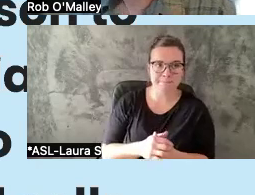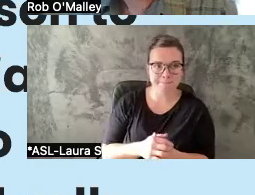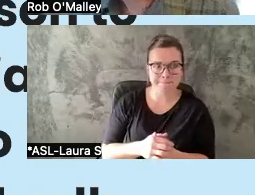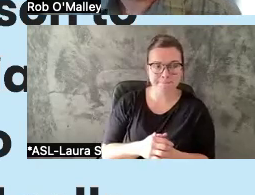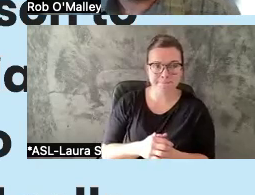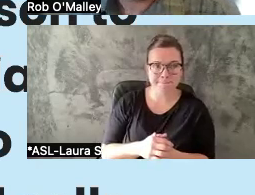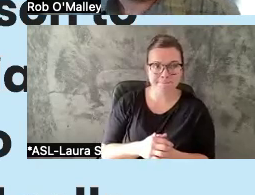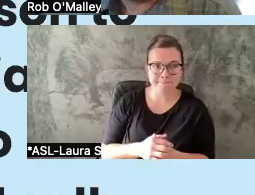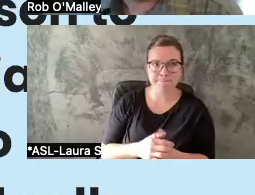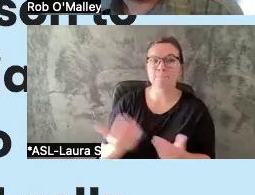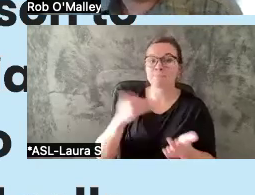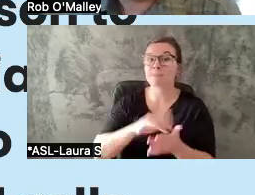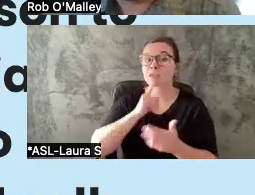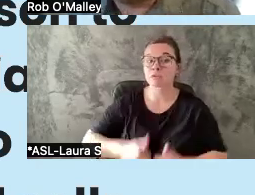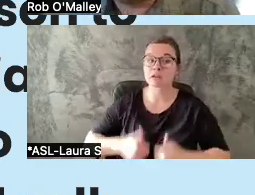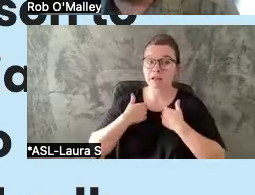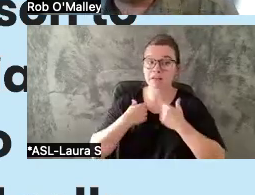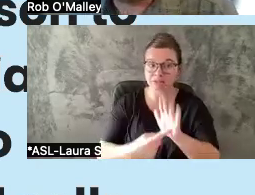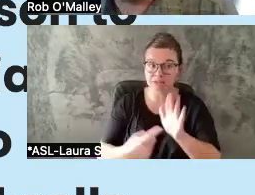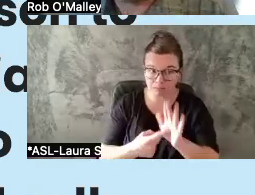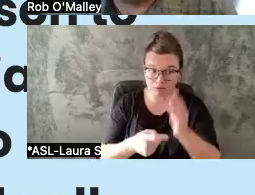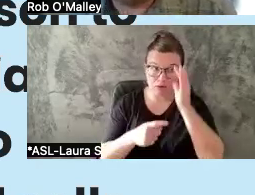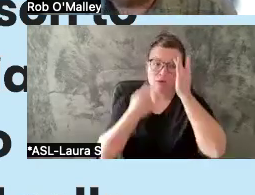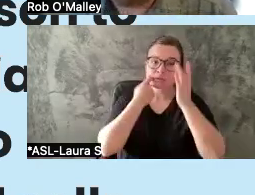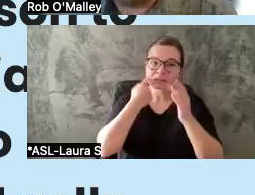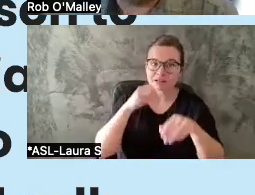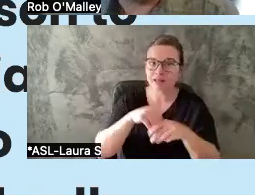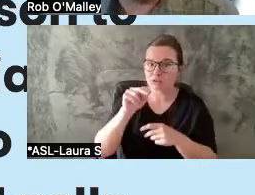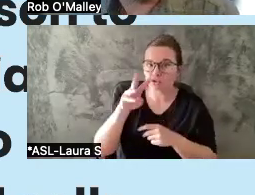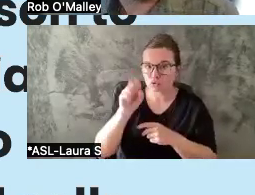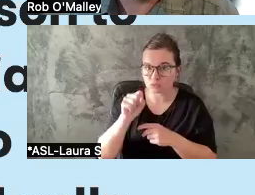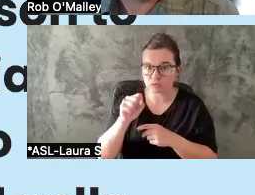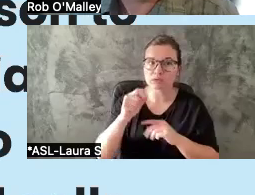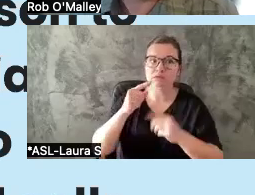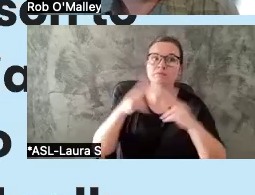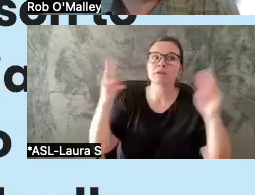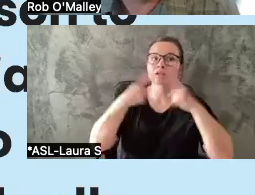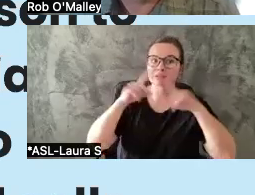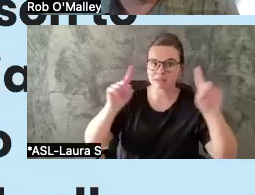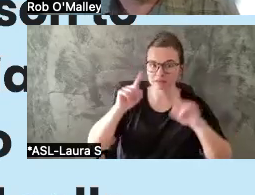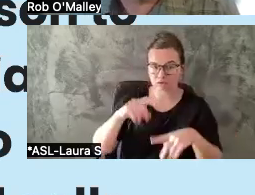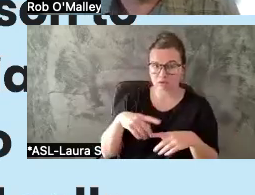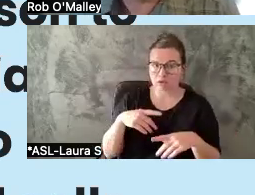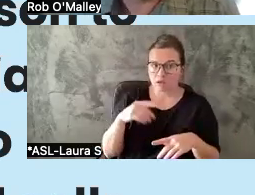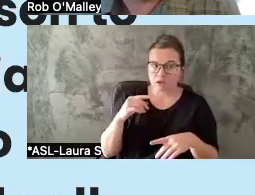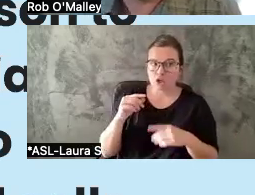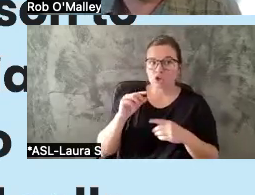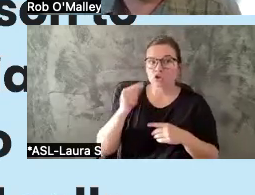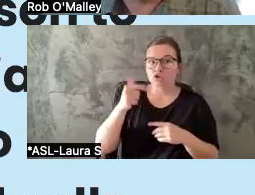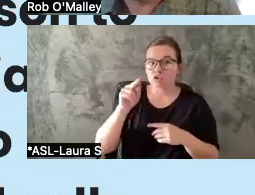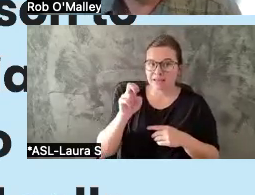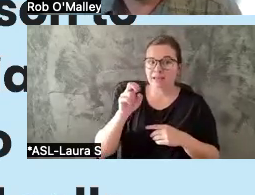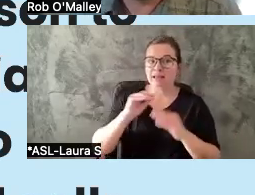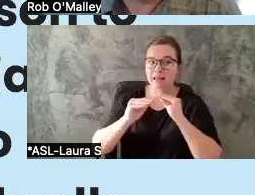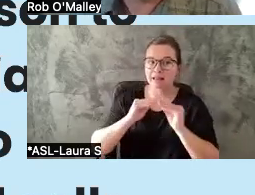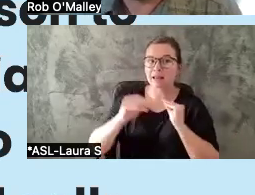And one, again, real life example of this that's been in the news recently because it's been very successful is gene editing for sickle cell